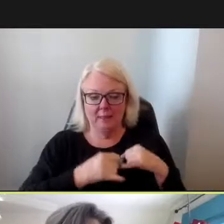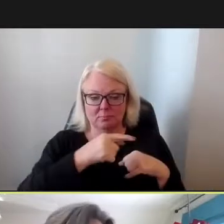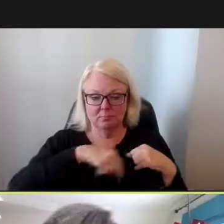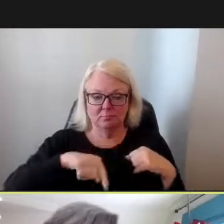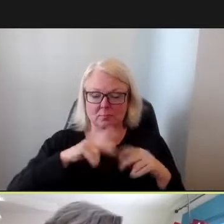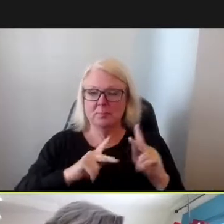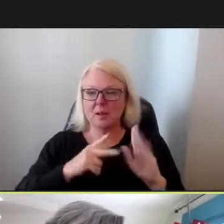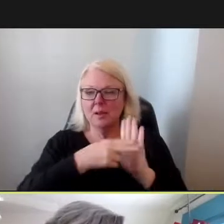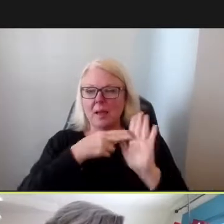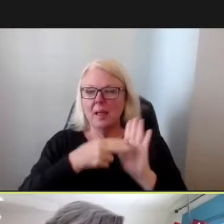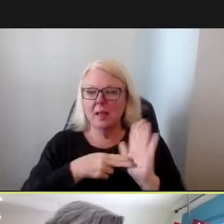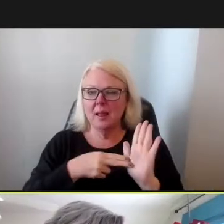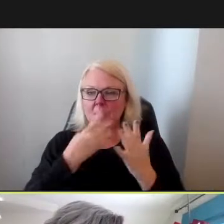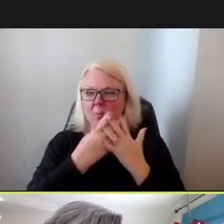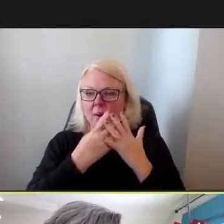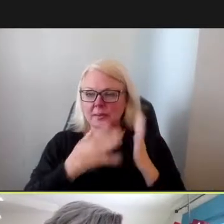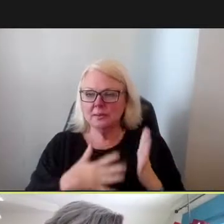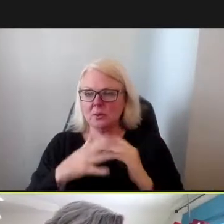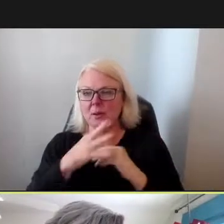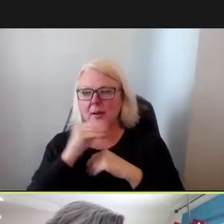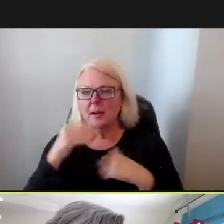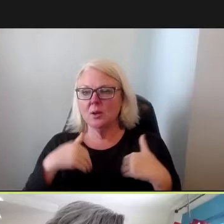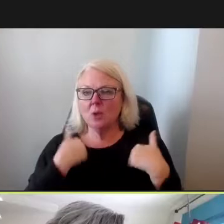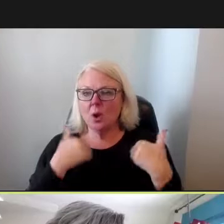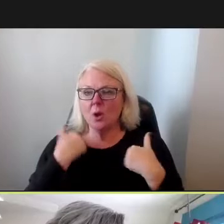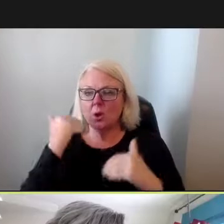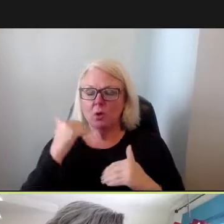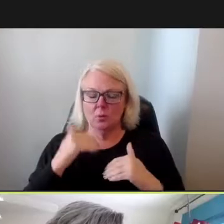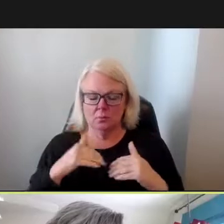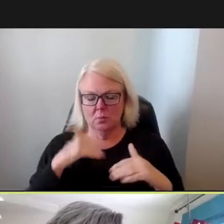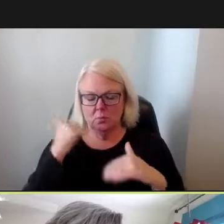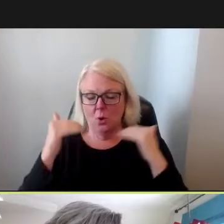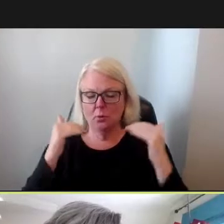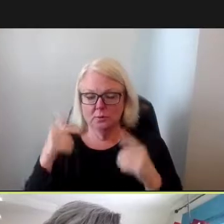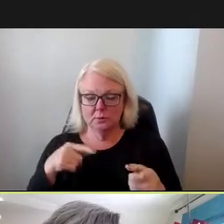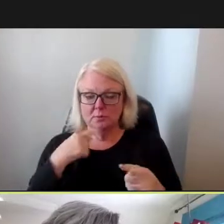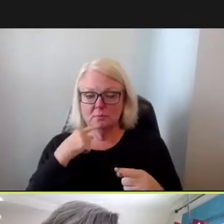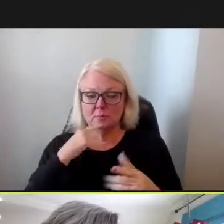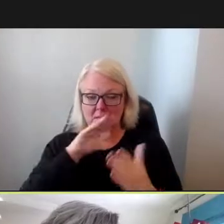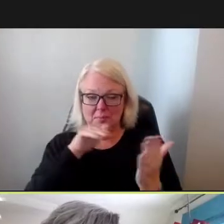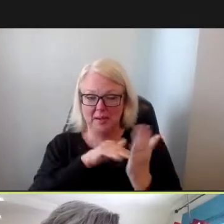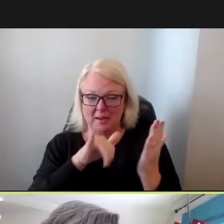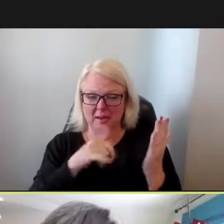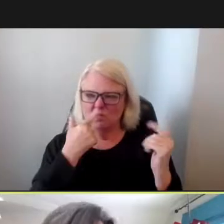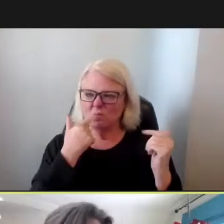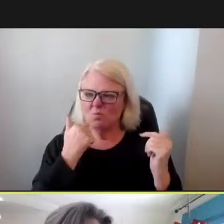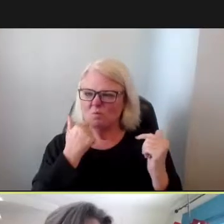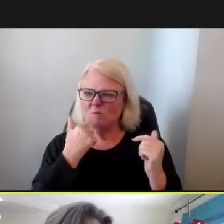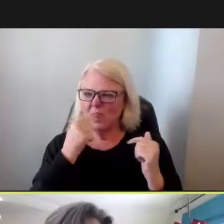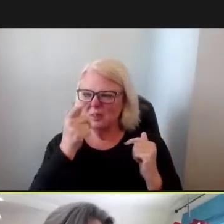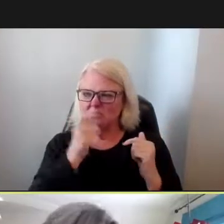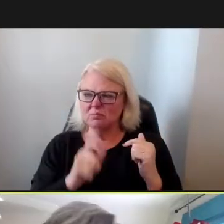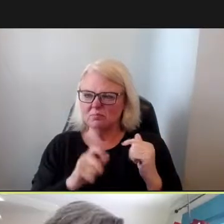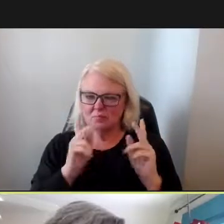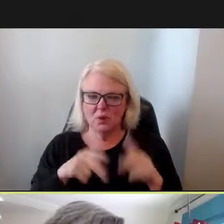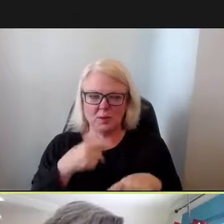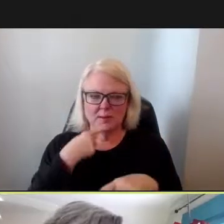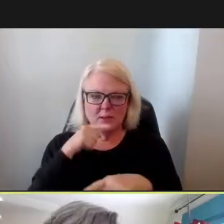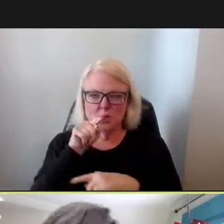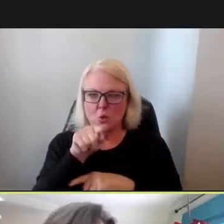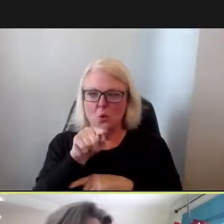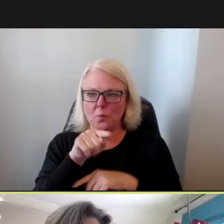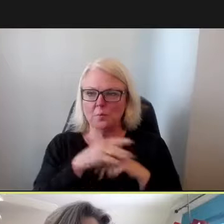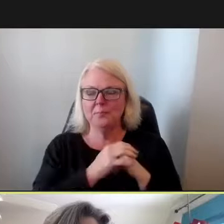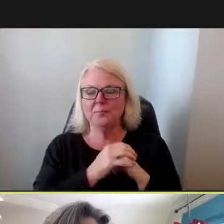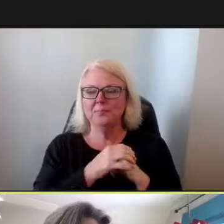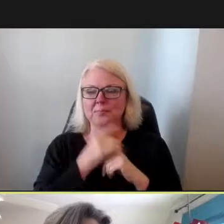labeled prisoners and young adults. And right in the middle is a red silhouette labeled you.